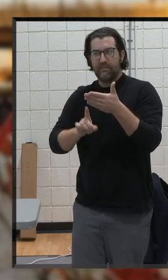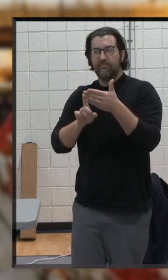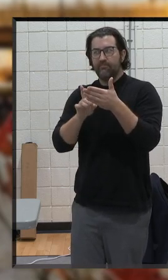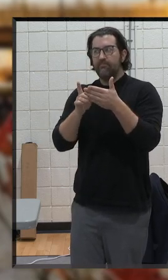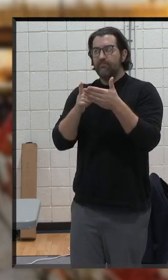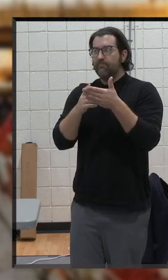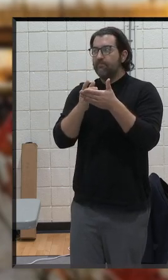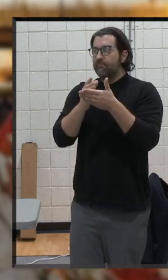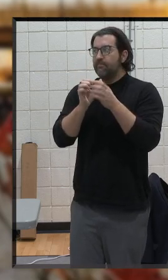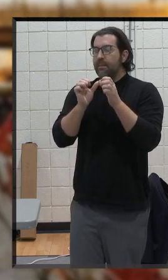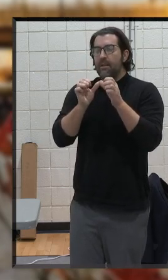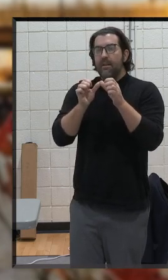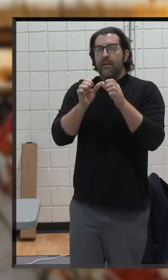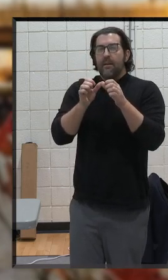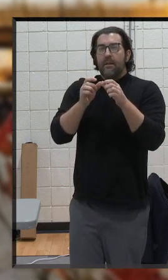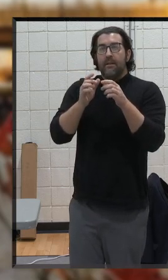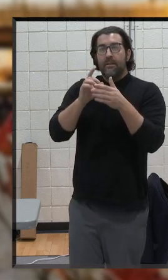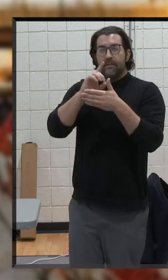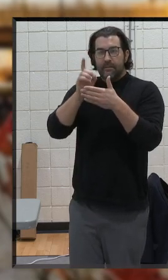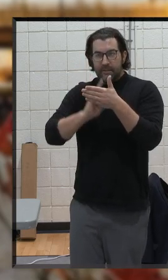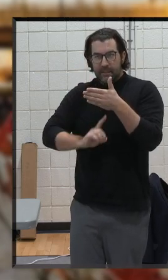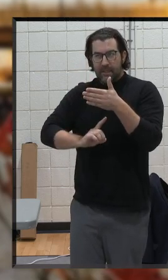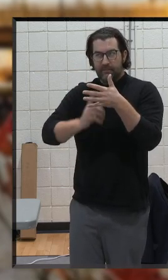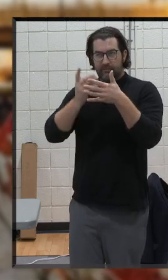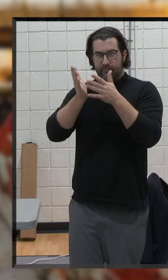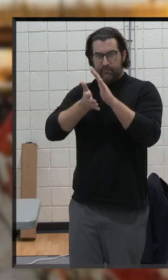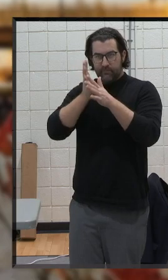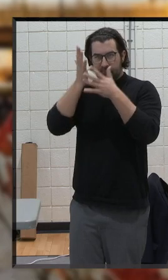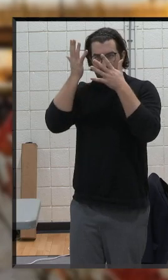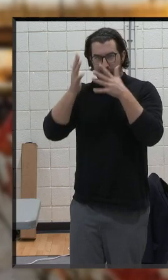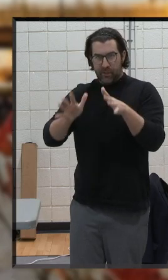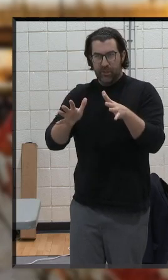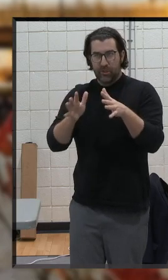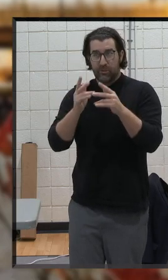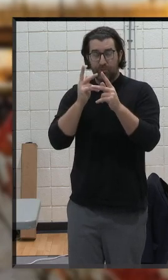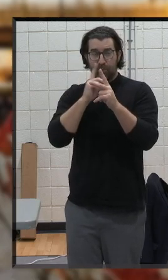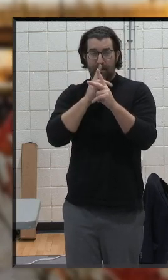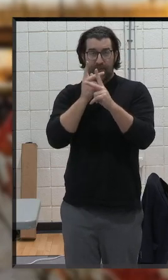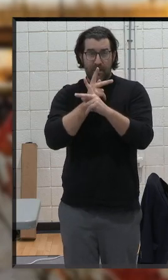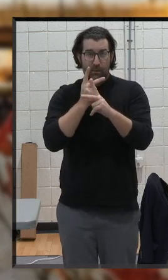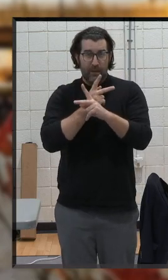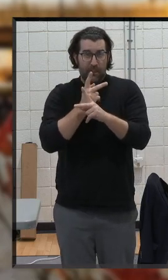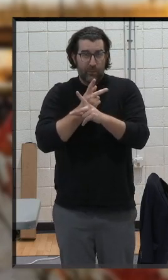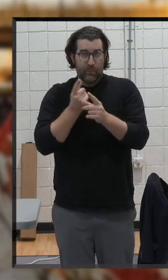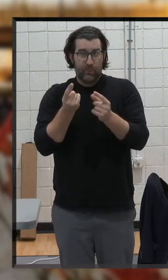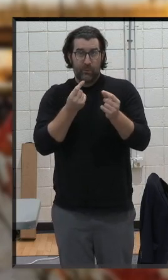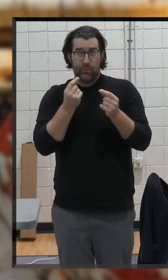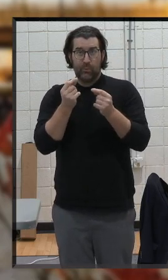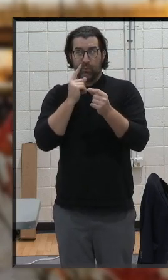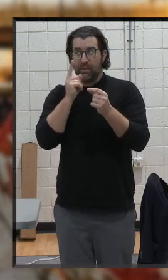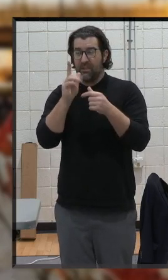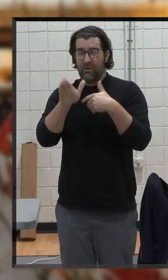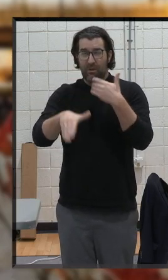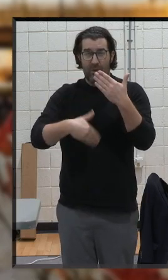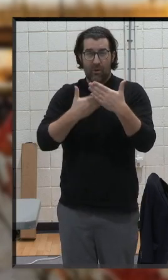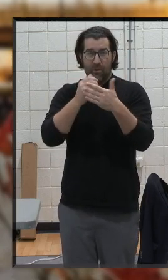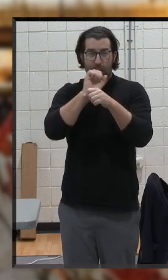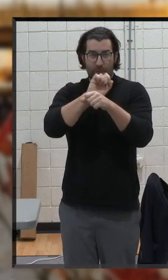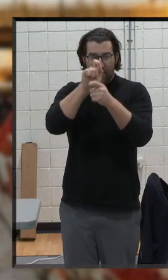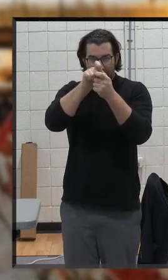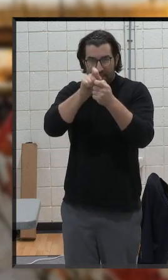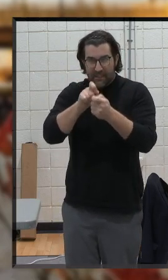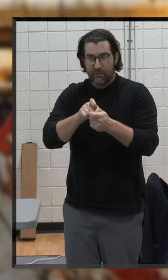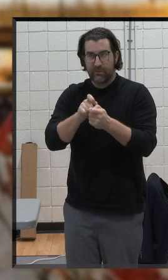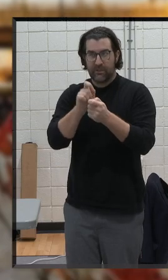continue to close out preliminary design, figure out basically the scope of work, all the details of what we're going